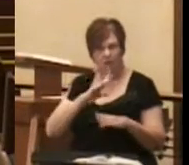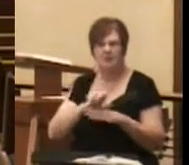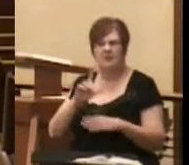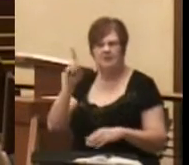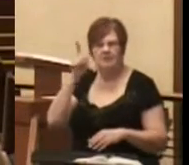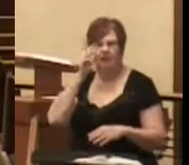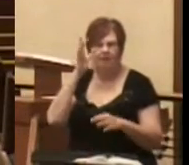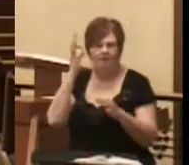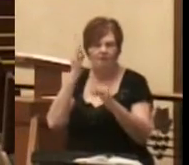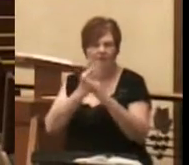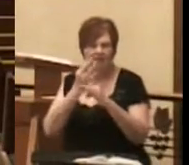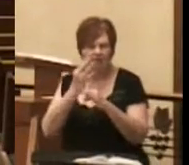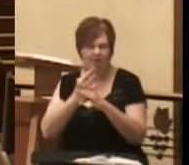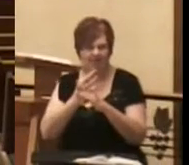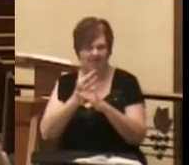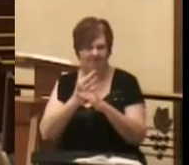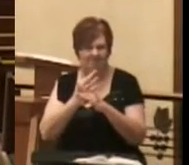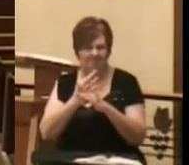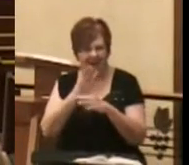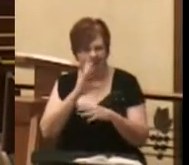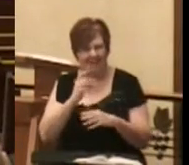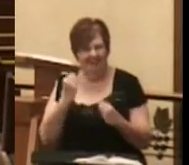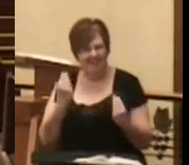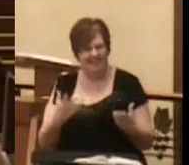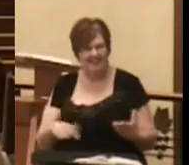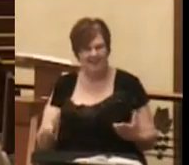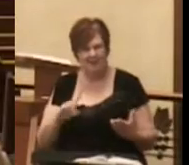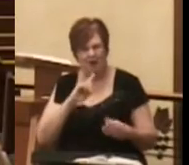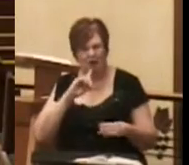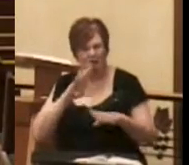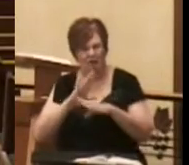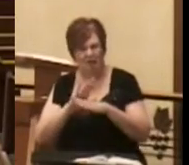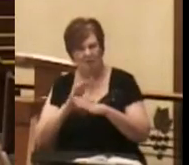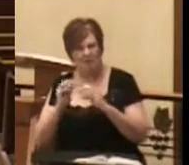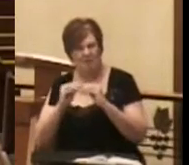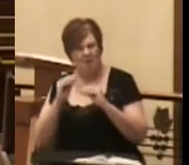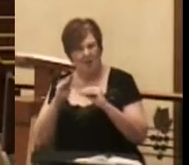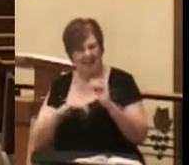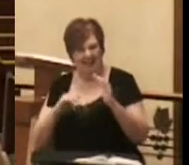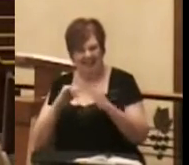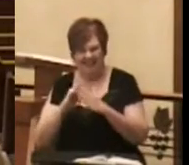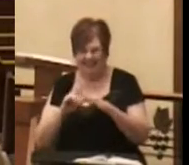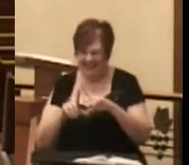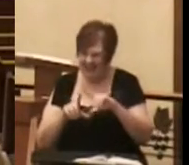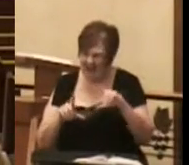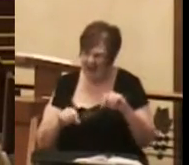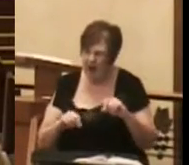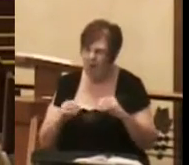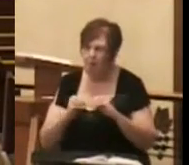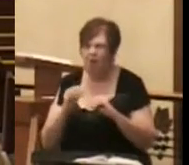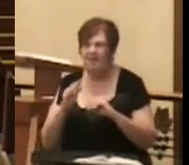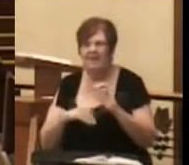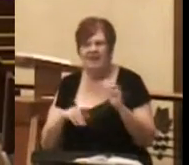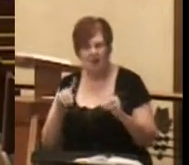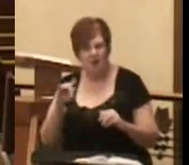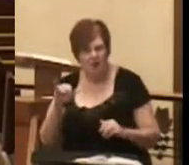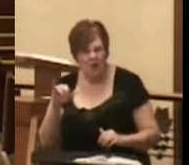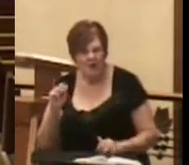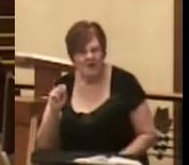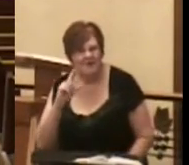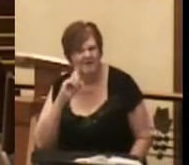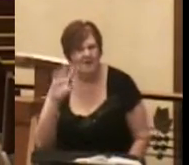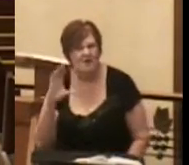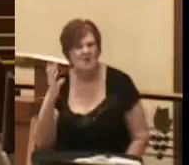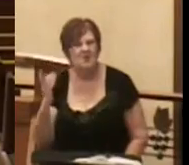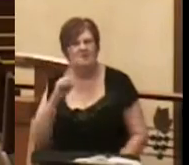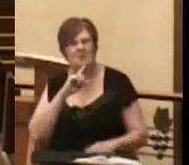faithful. And so now God has actually given you a promise beyond this card, beyond toys for Christmas, but he's actually